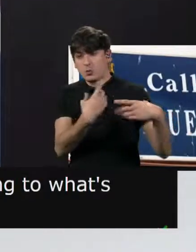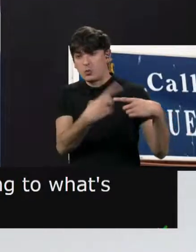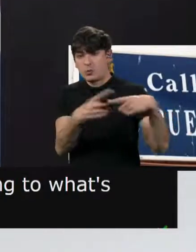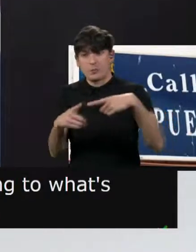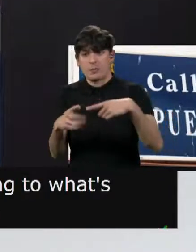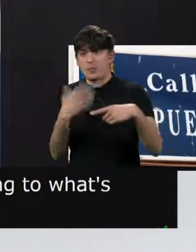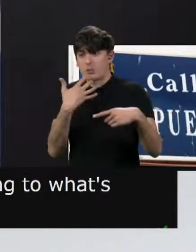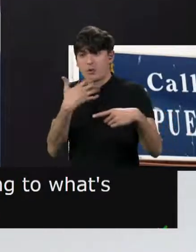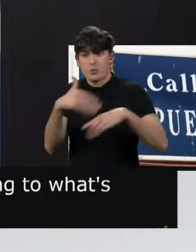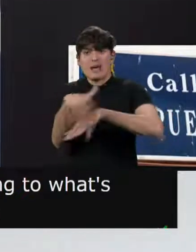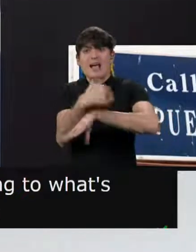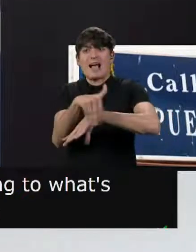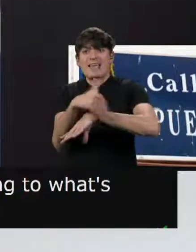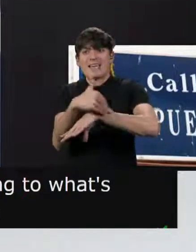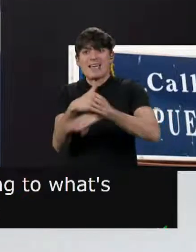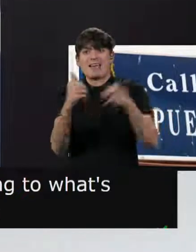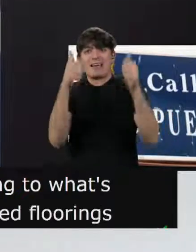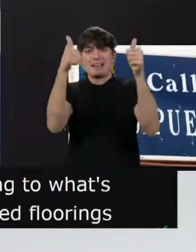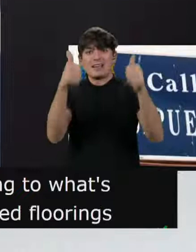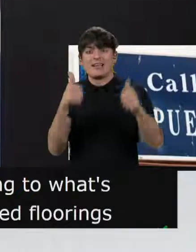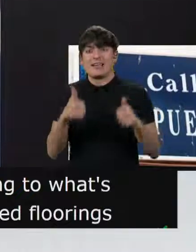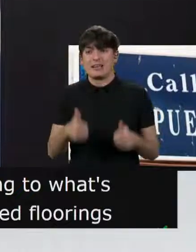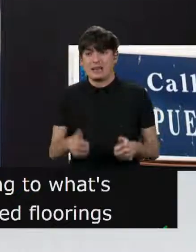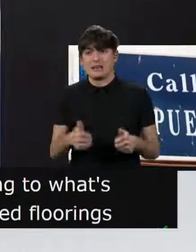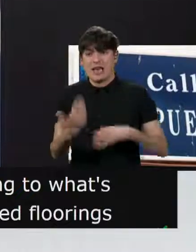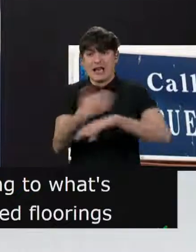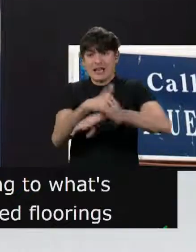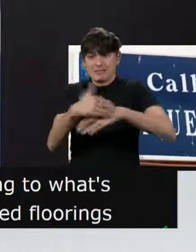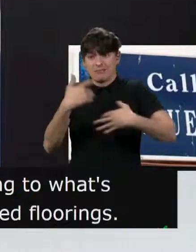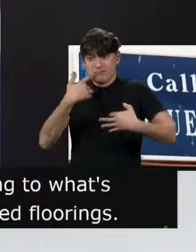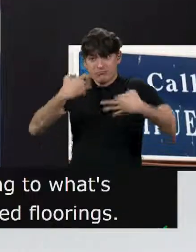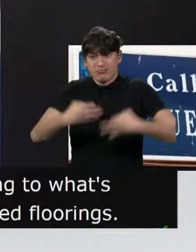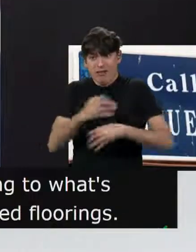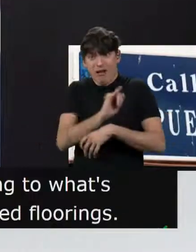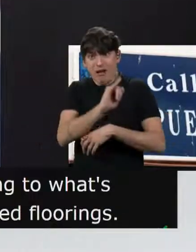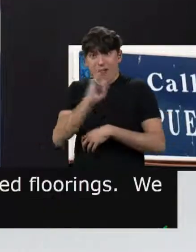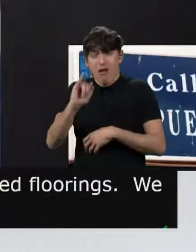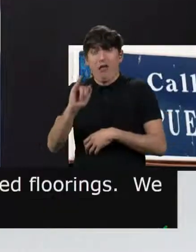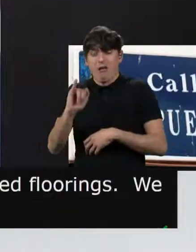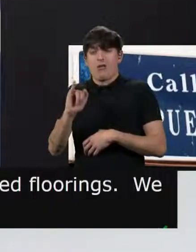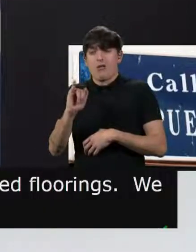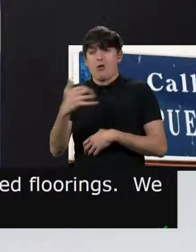We have cities. For instance, you can see